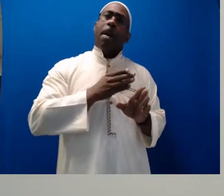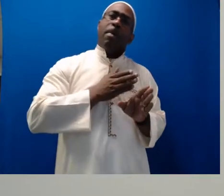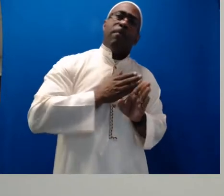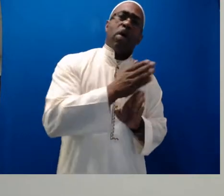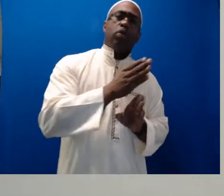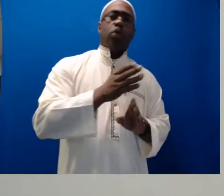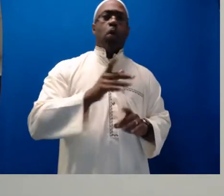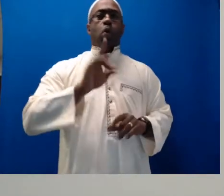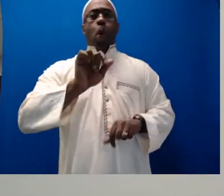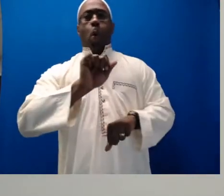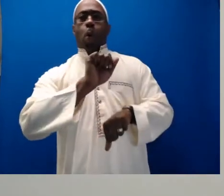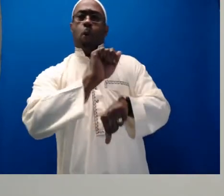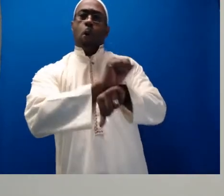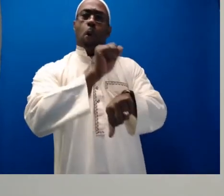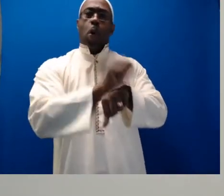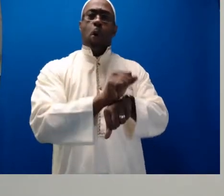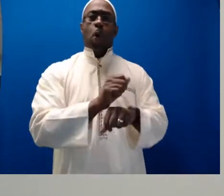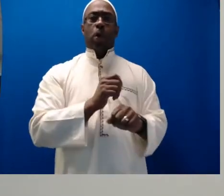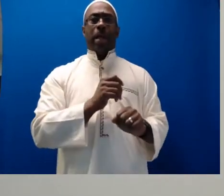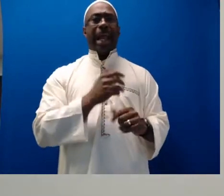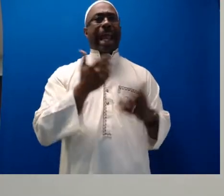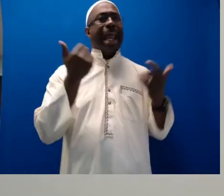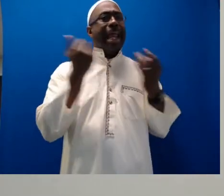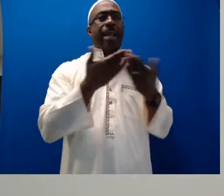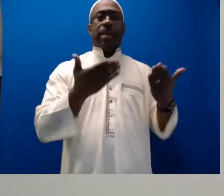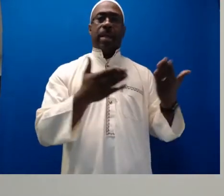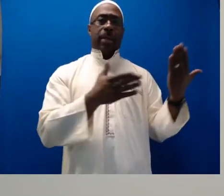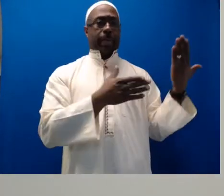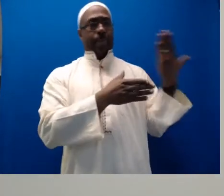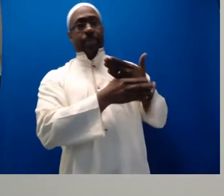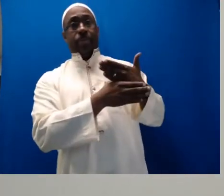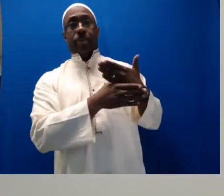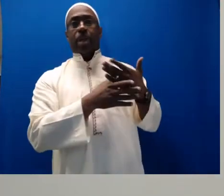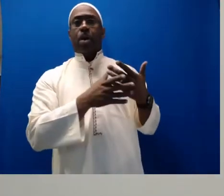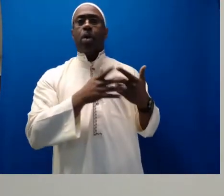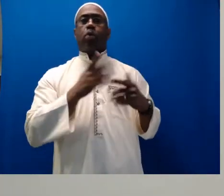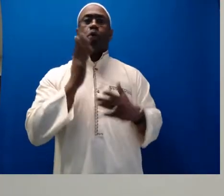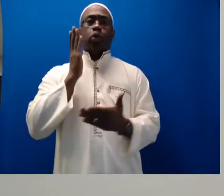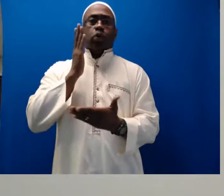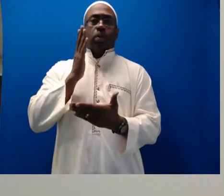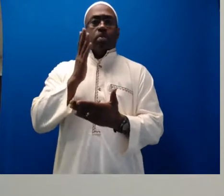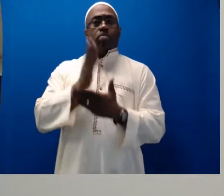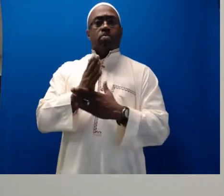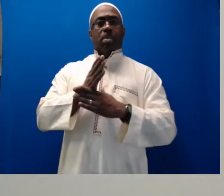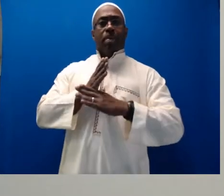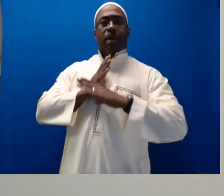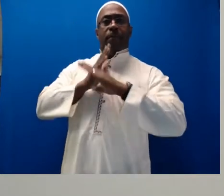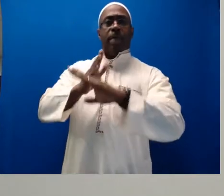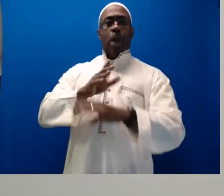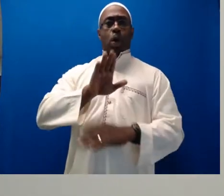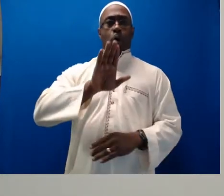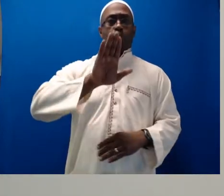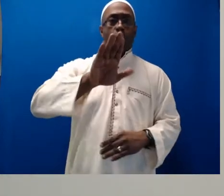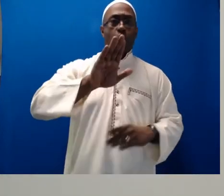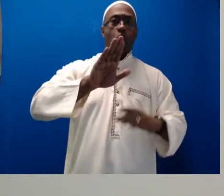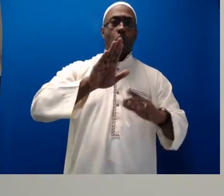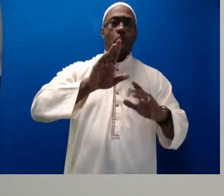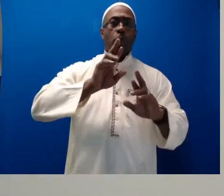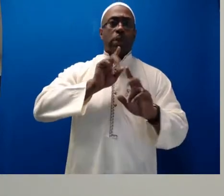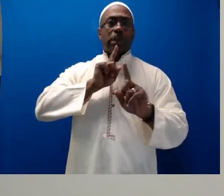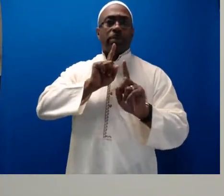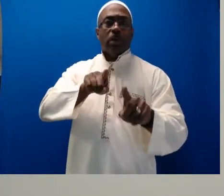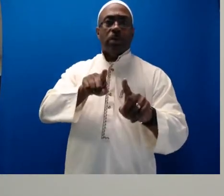professions, occupations, distractions to prevent you from answering the call.